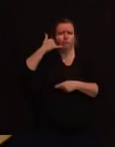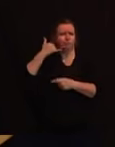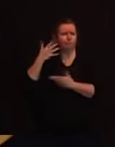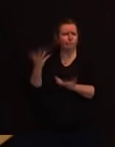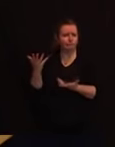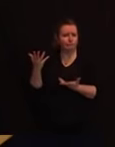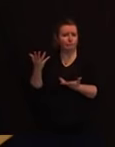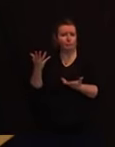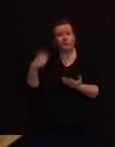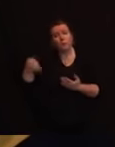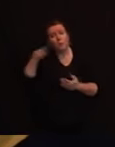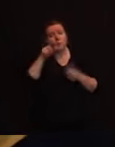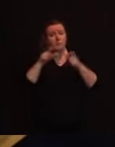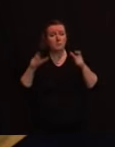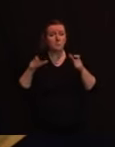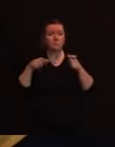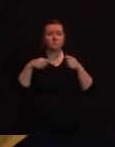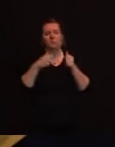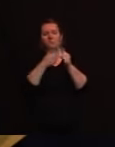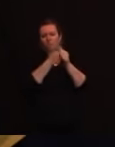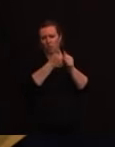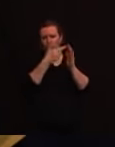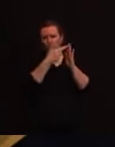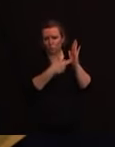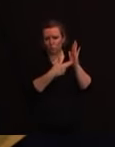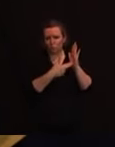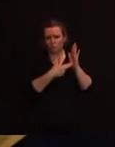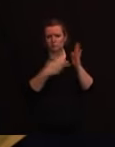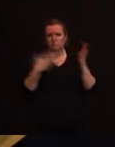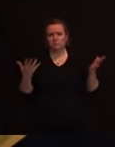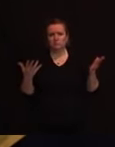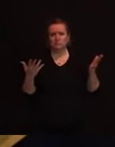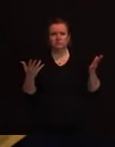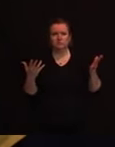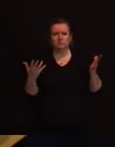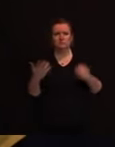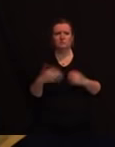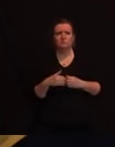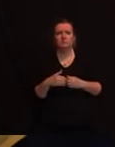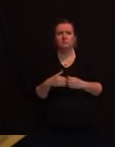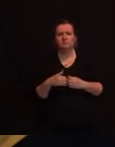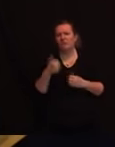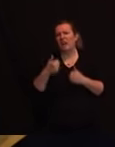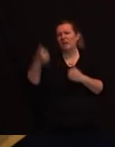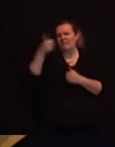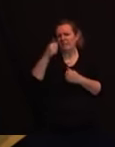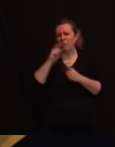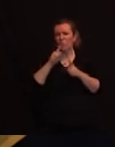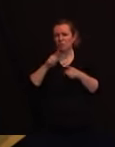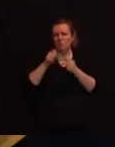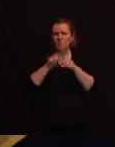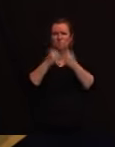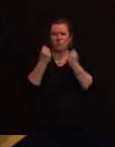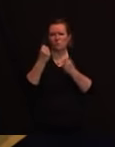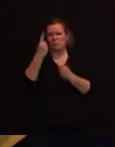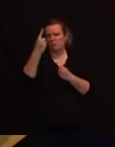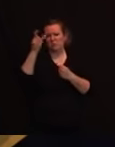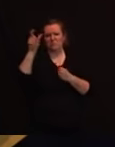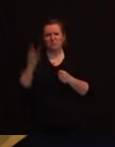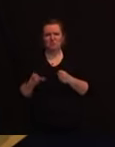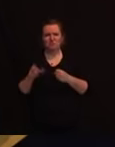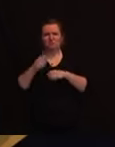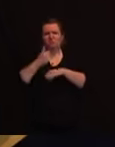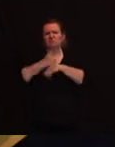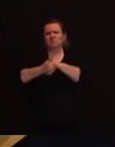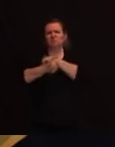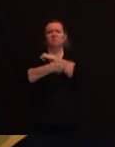goes, overnight, and these are all executive order violations, so I'll go through them quickly. Subject charged with theft. He was stealing